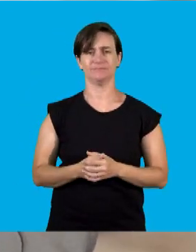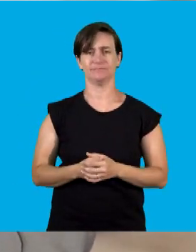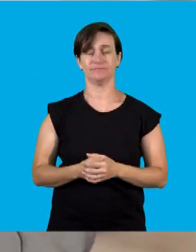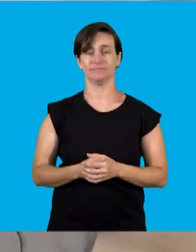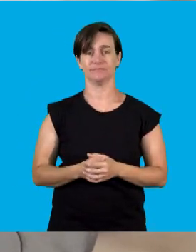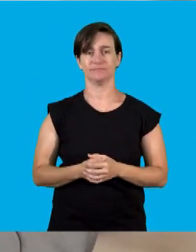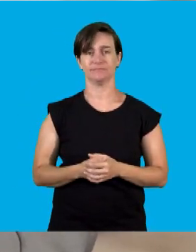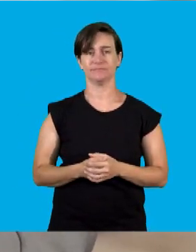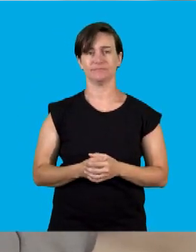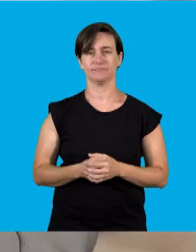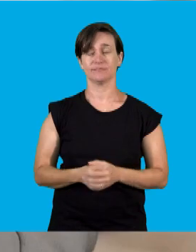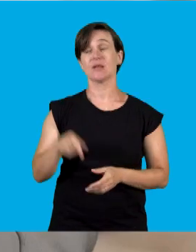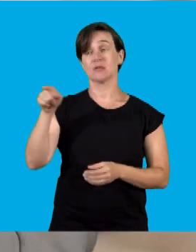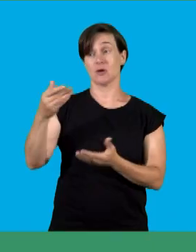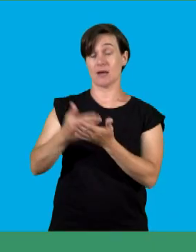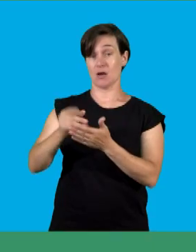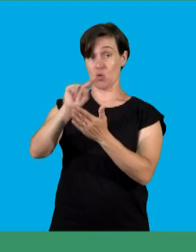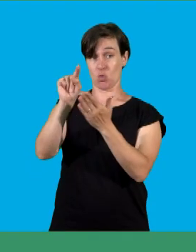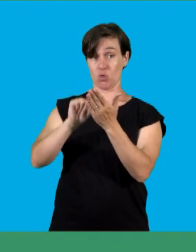Respondents give answers in writing.